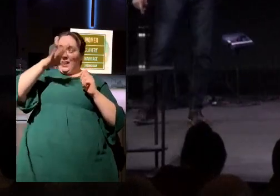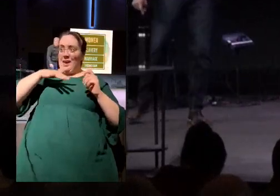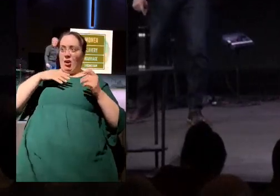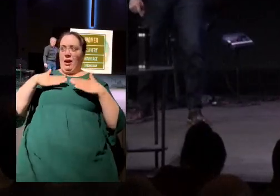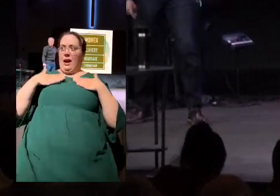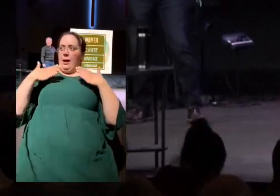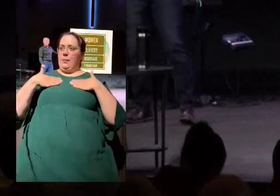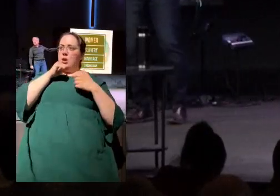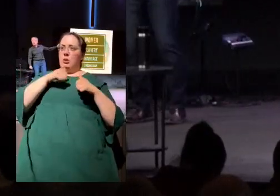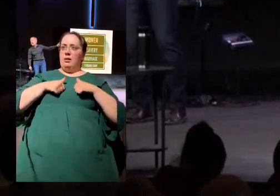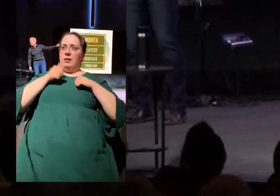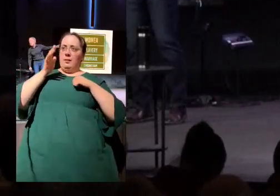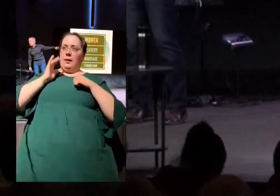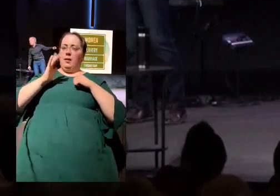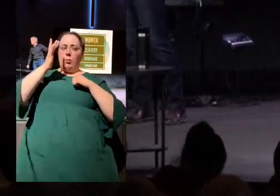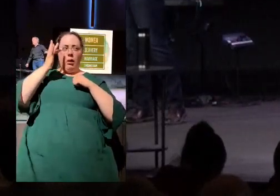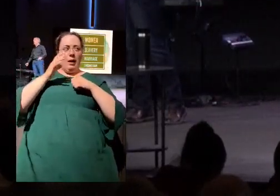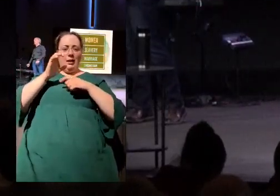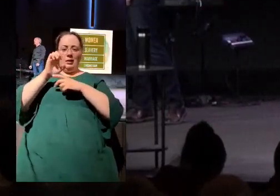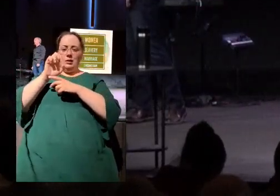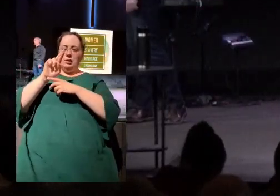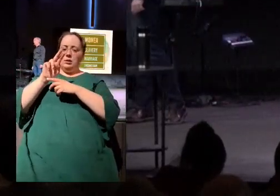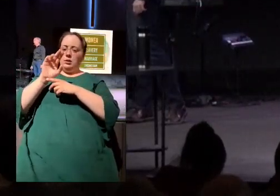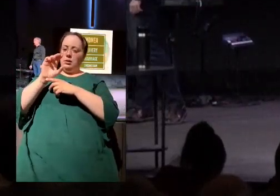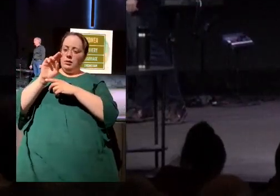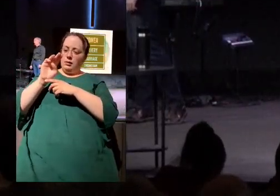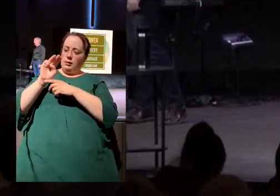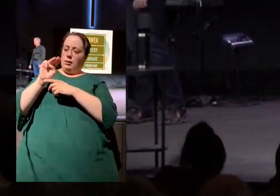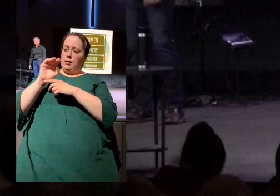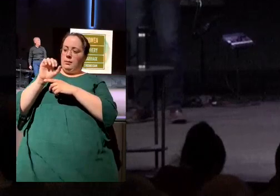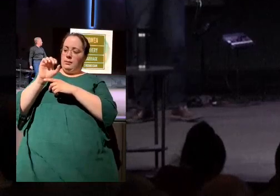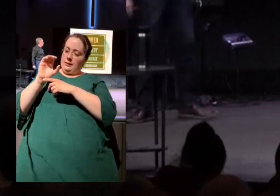became a big deal that changed in the New Testament.